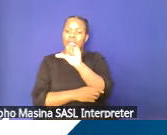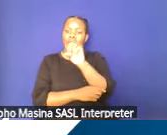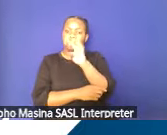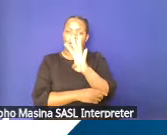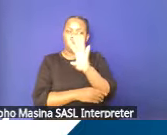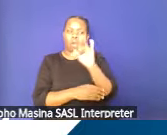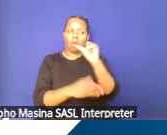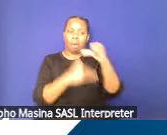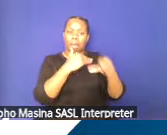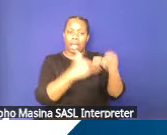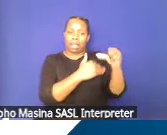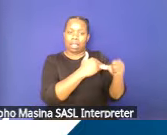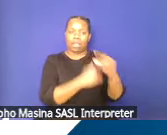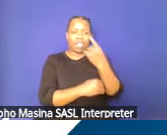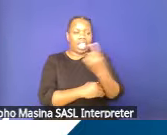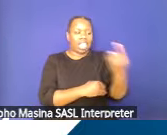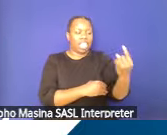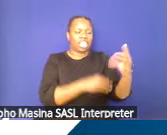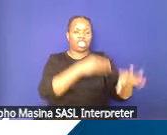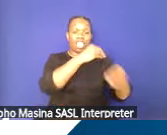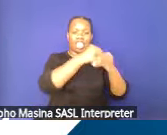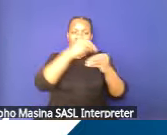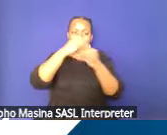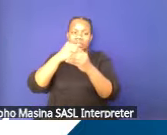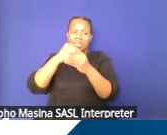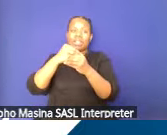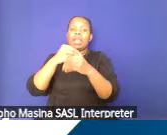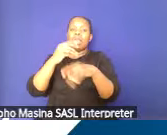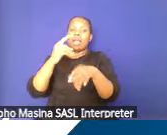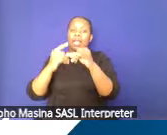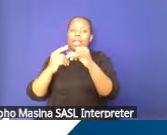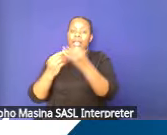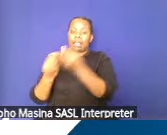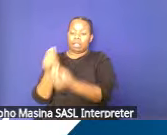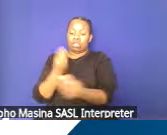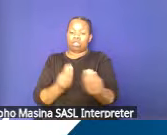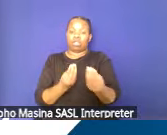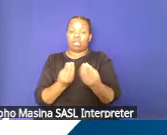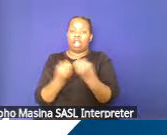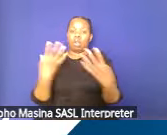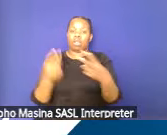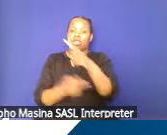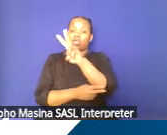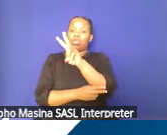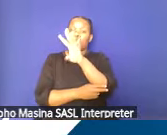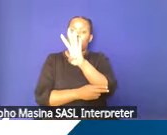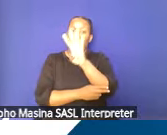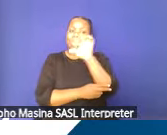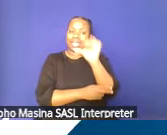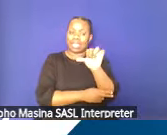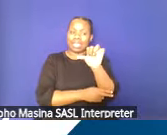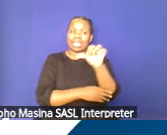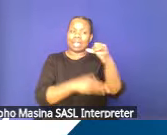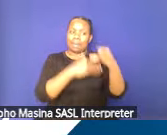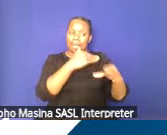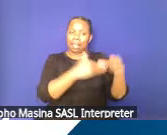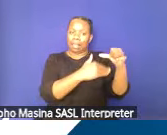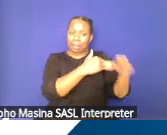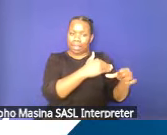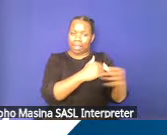For each additional dependent thereafter, that's 246 Rand per month.